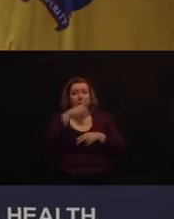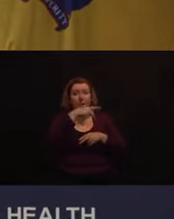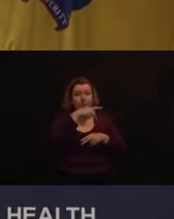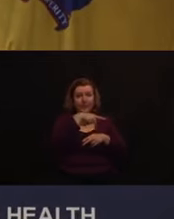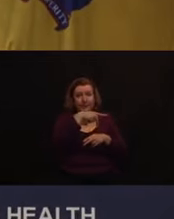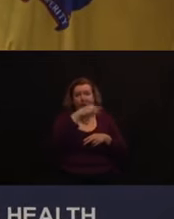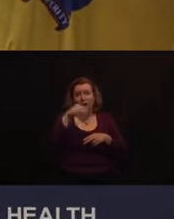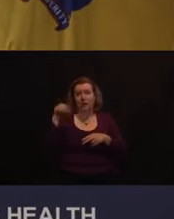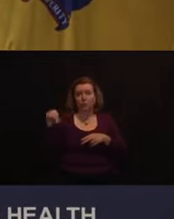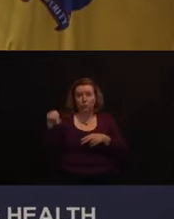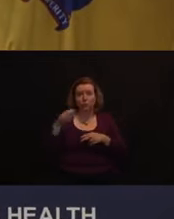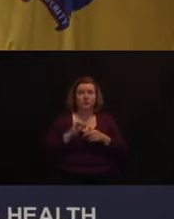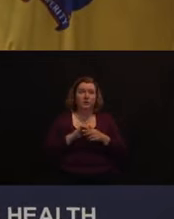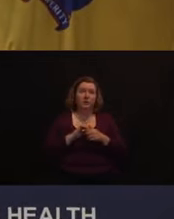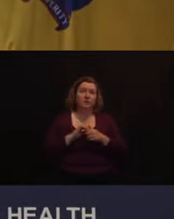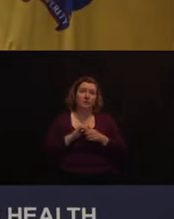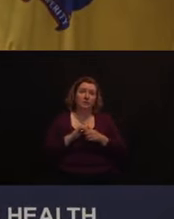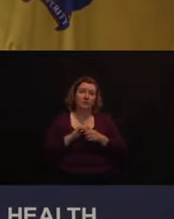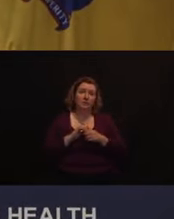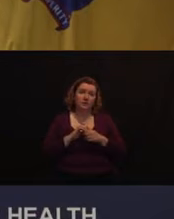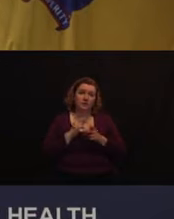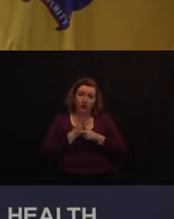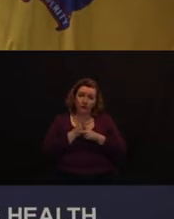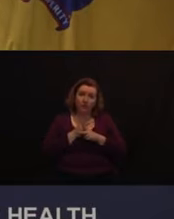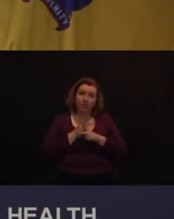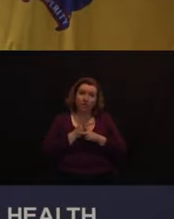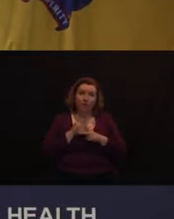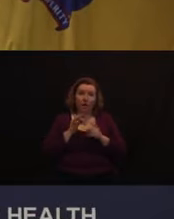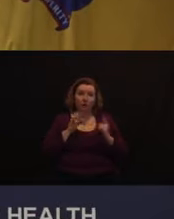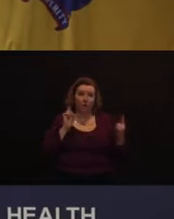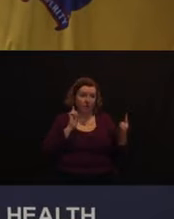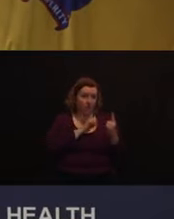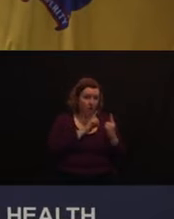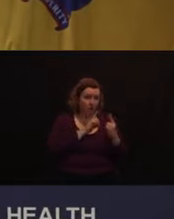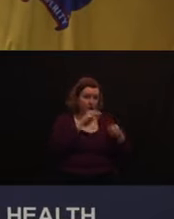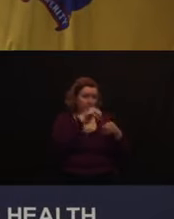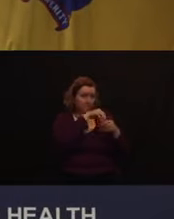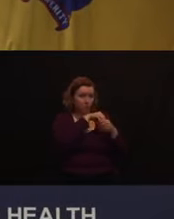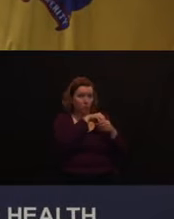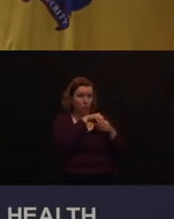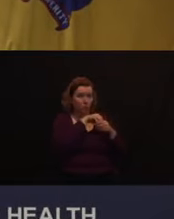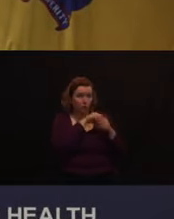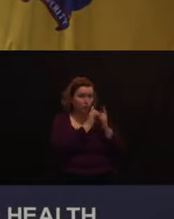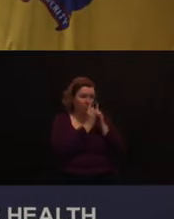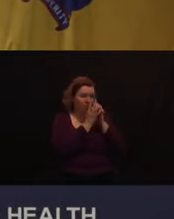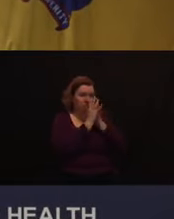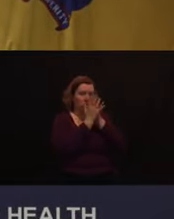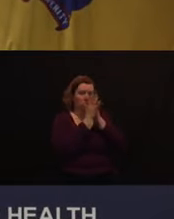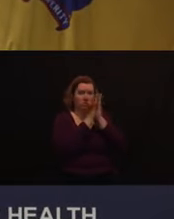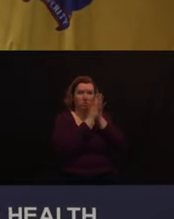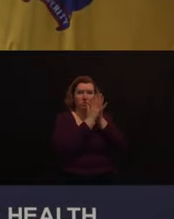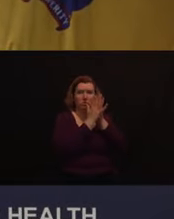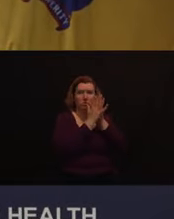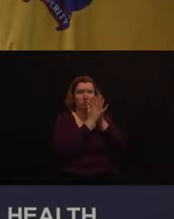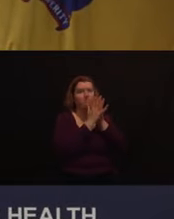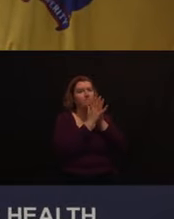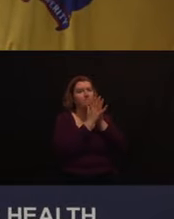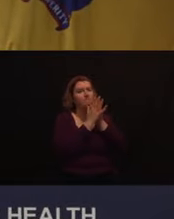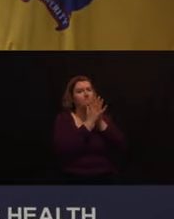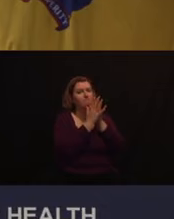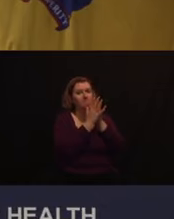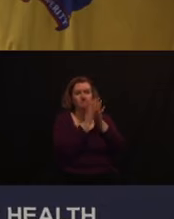So I just continue to think if you're in close proximity indoors, we're going to still have to be careful,